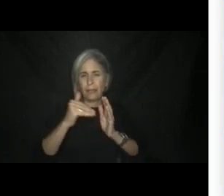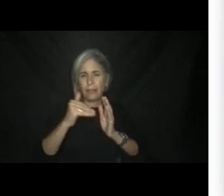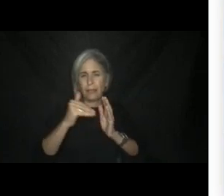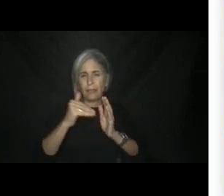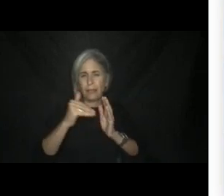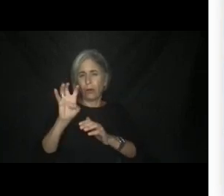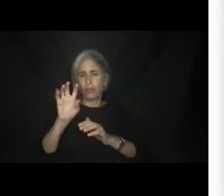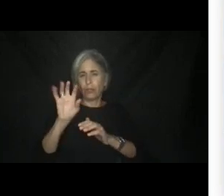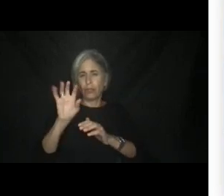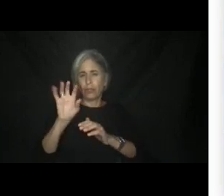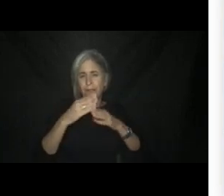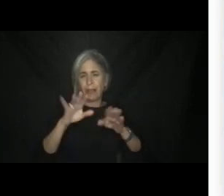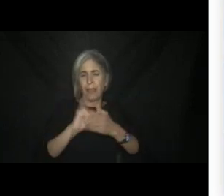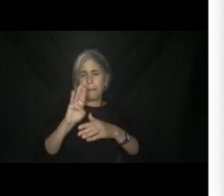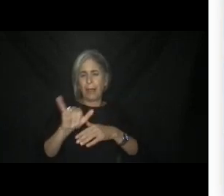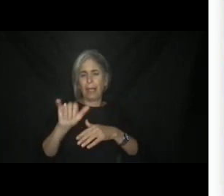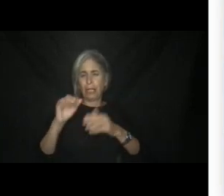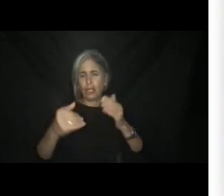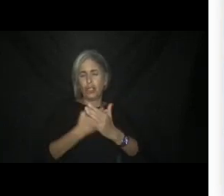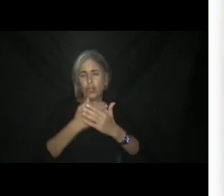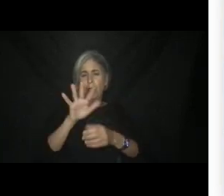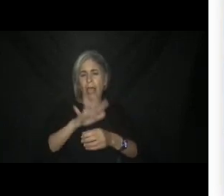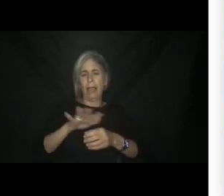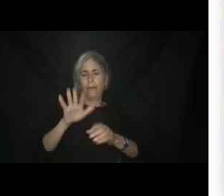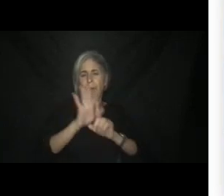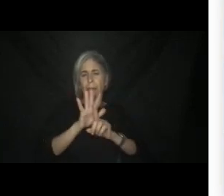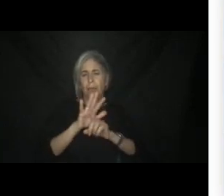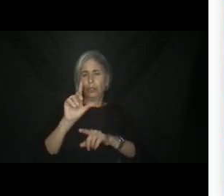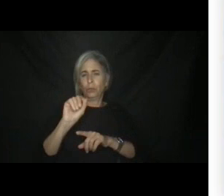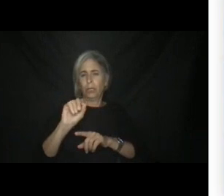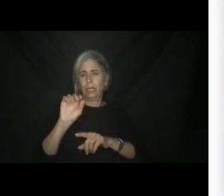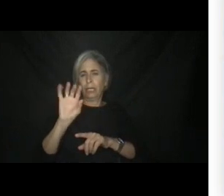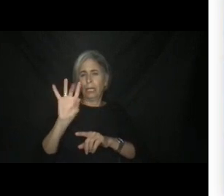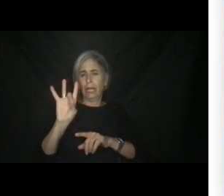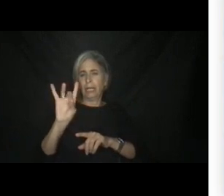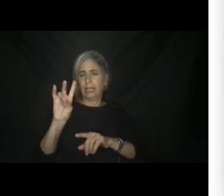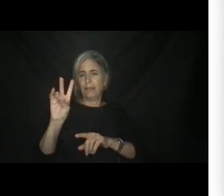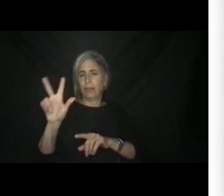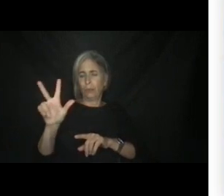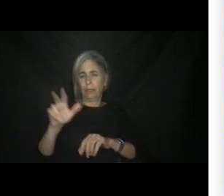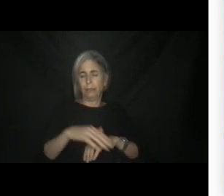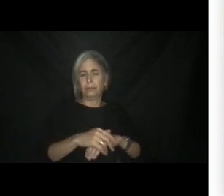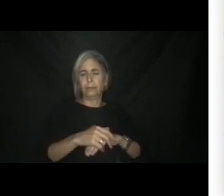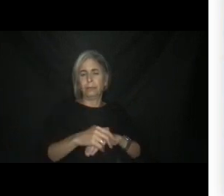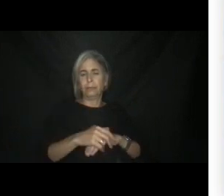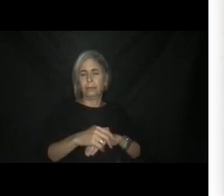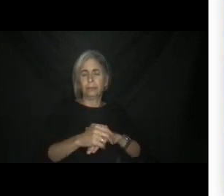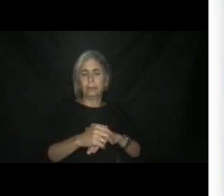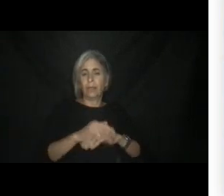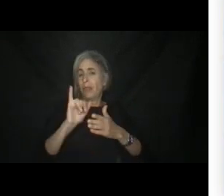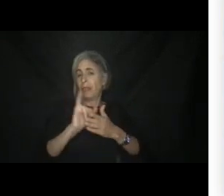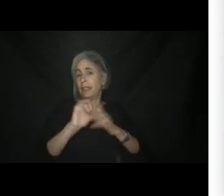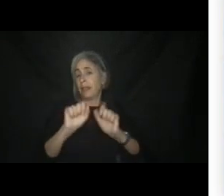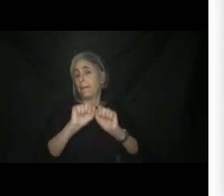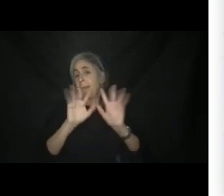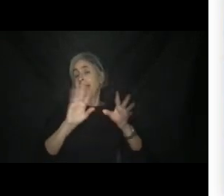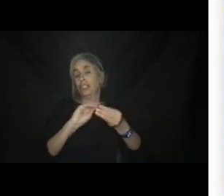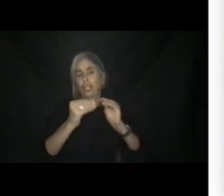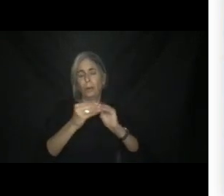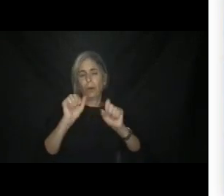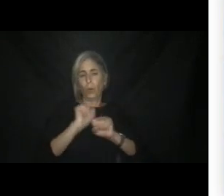that by 4, it gives us a new average population of 20,873. So this is the magic number that we're